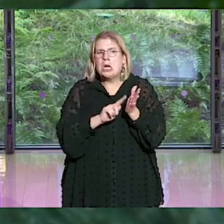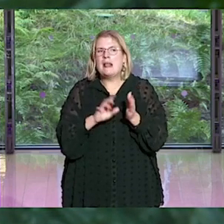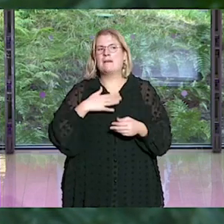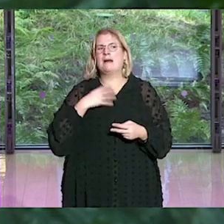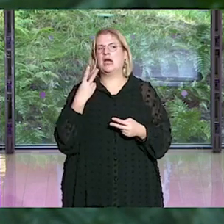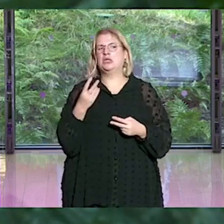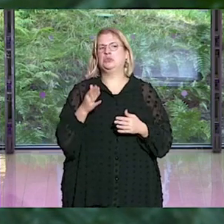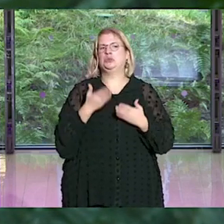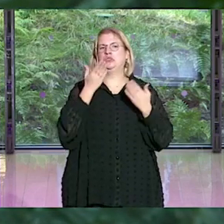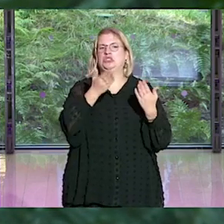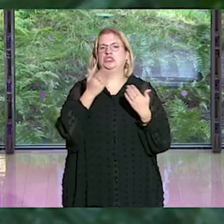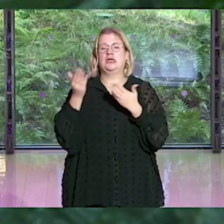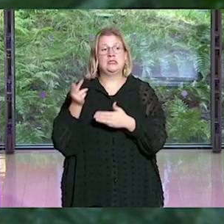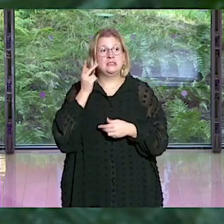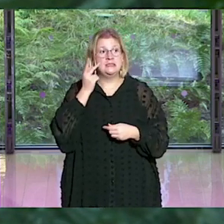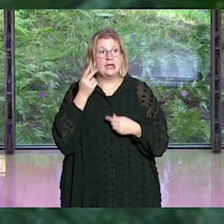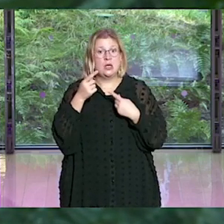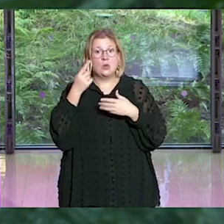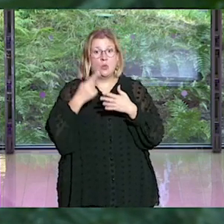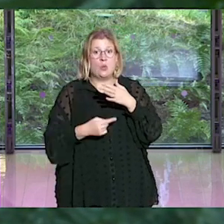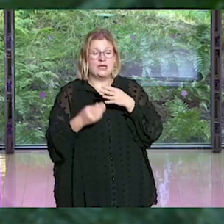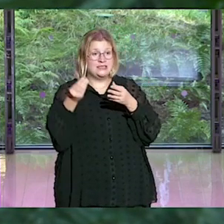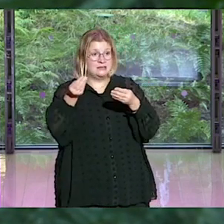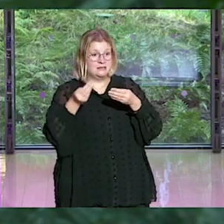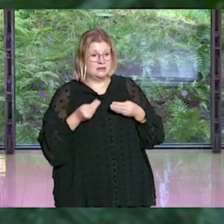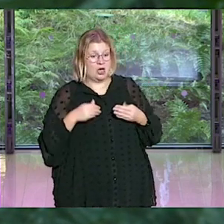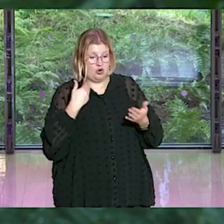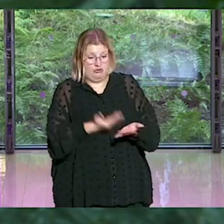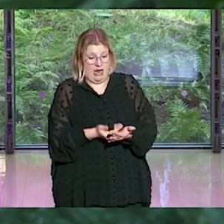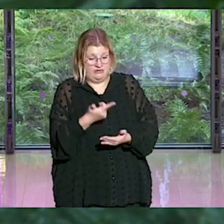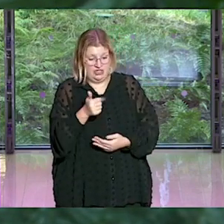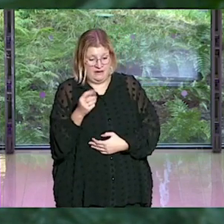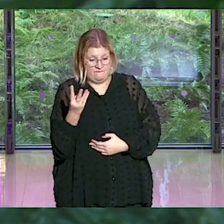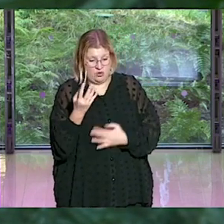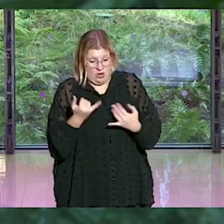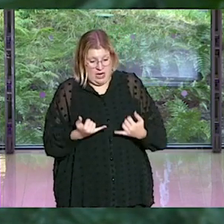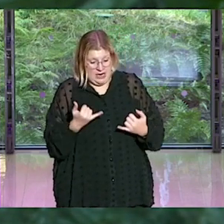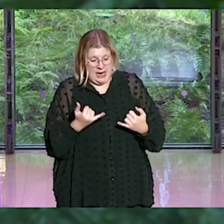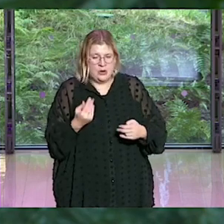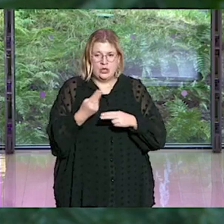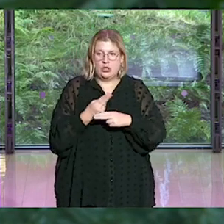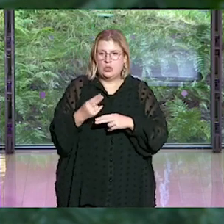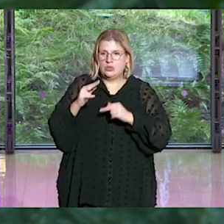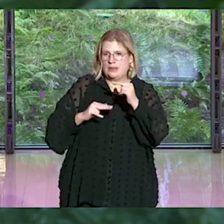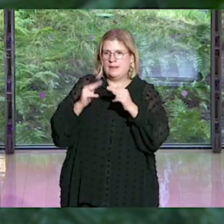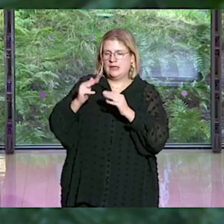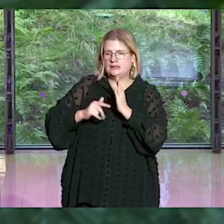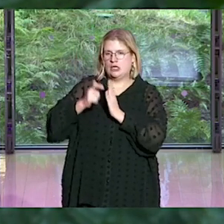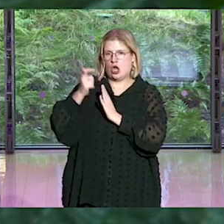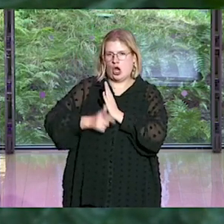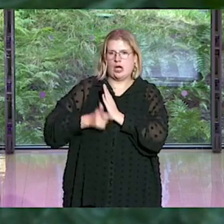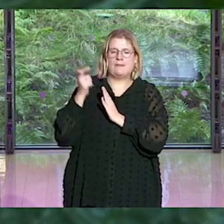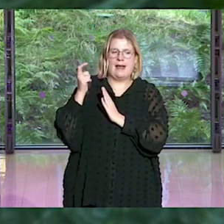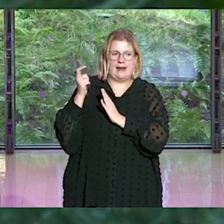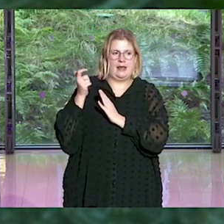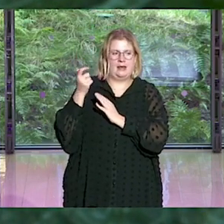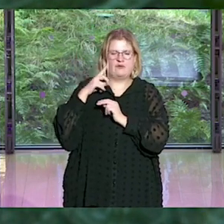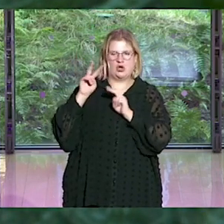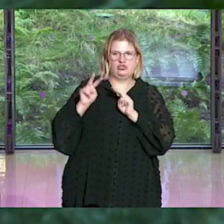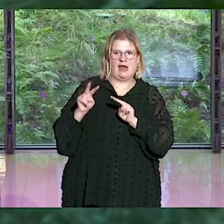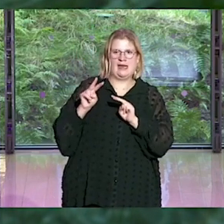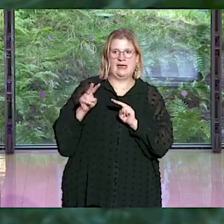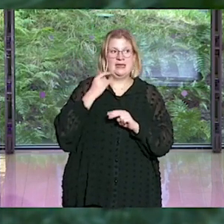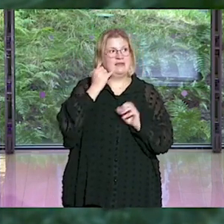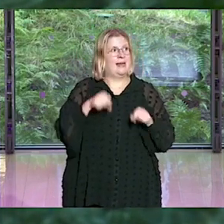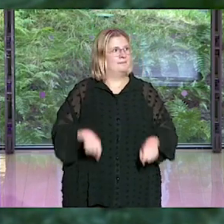two suggestions. Check what's coming into GA4 right now and use those built-in tracker functionalities